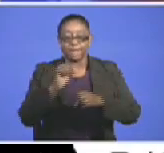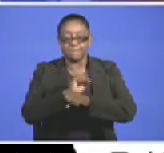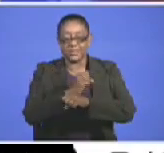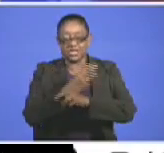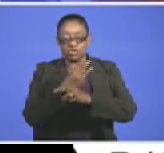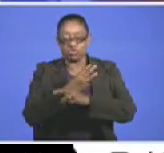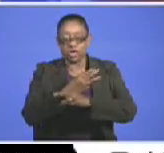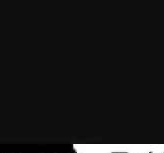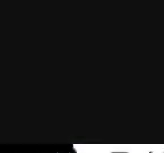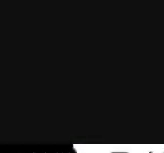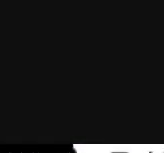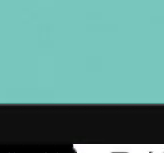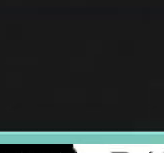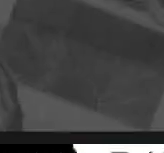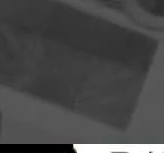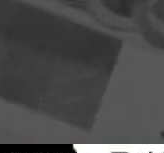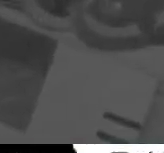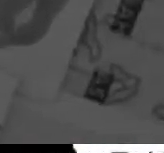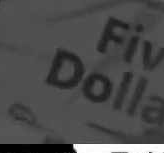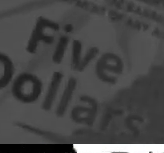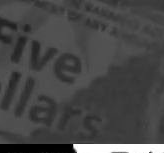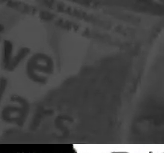Works.